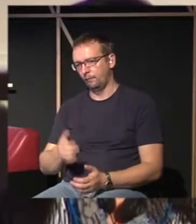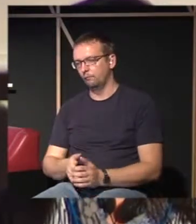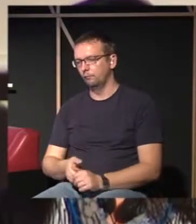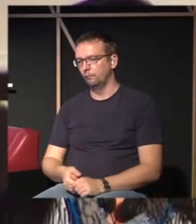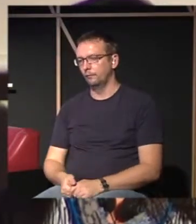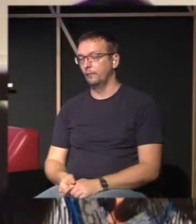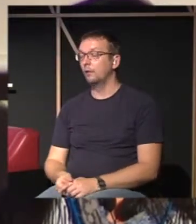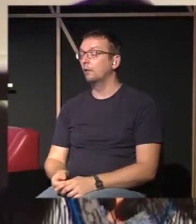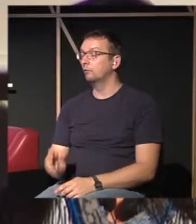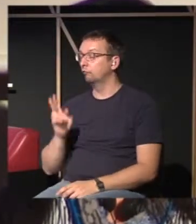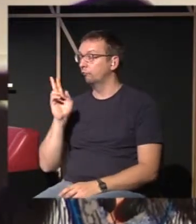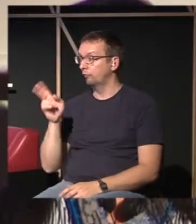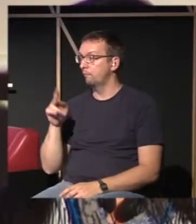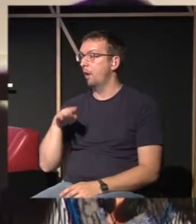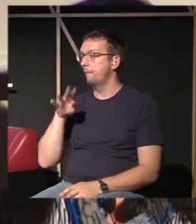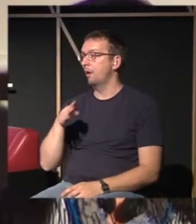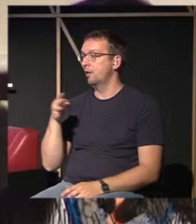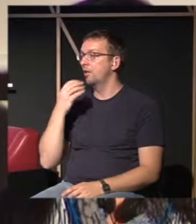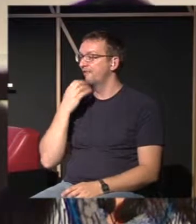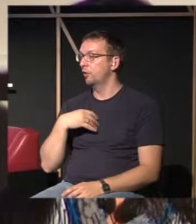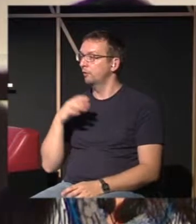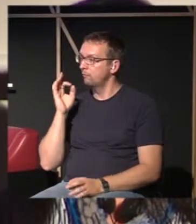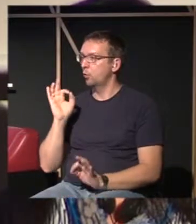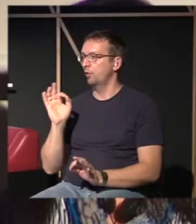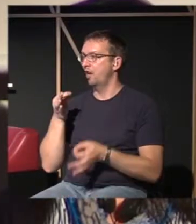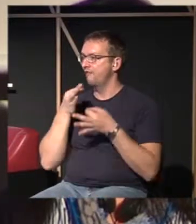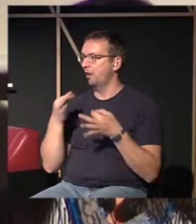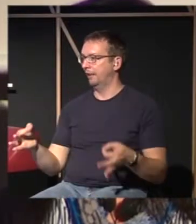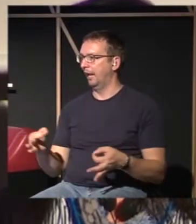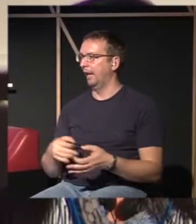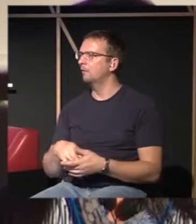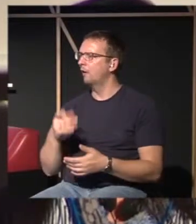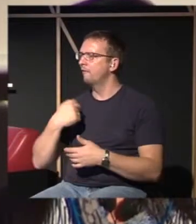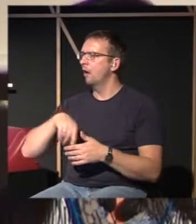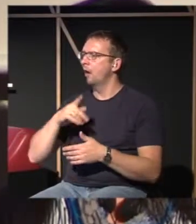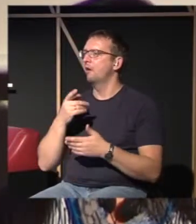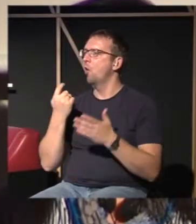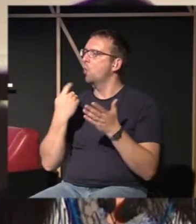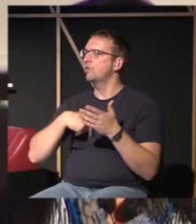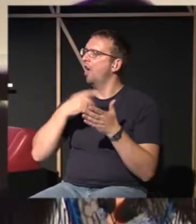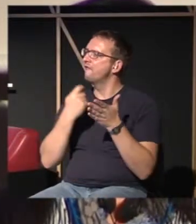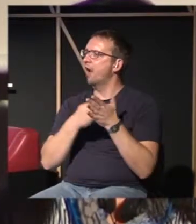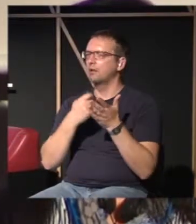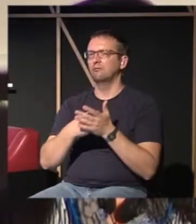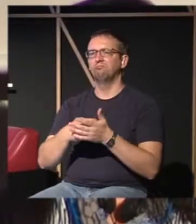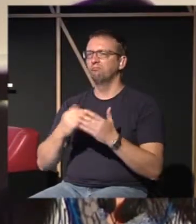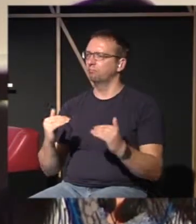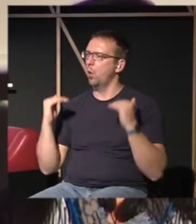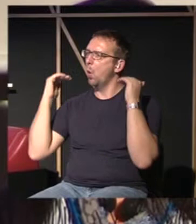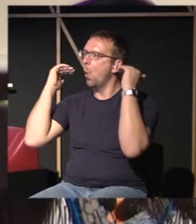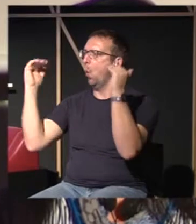we share these values. We define ourselves as a club based on